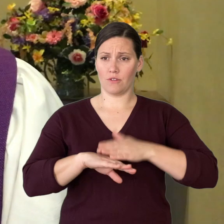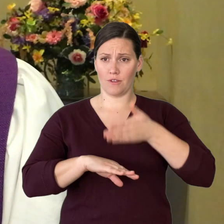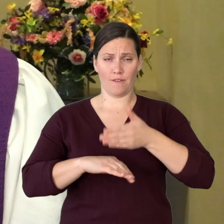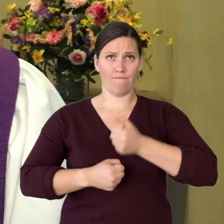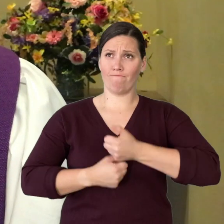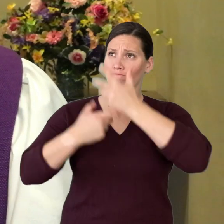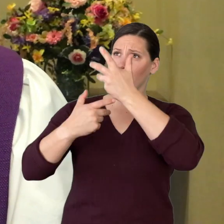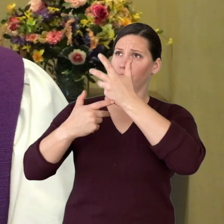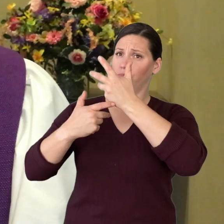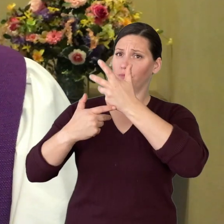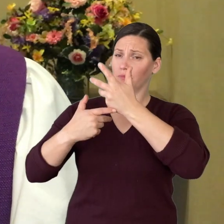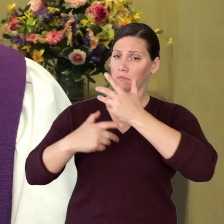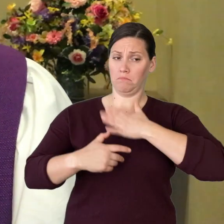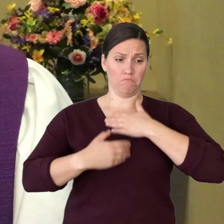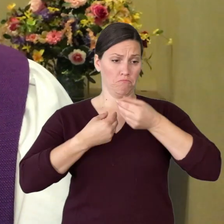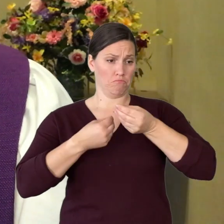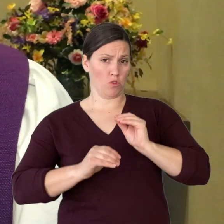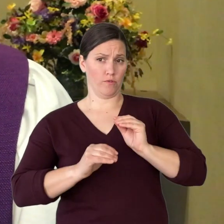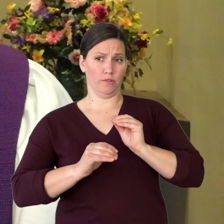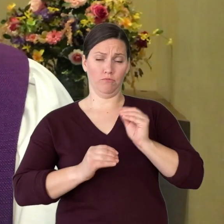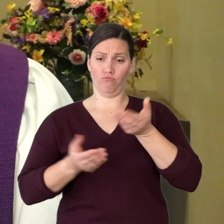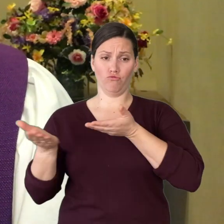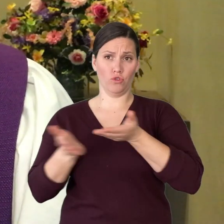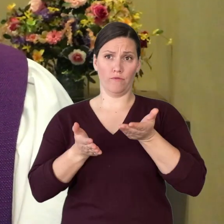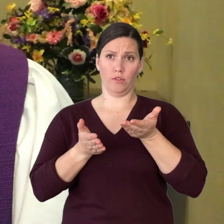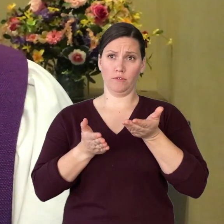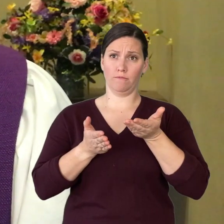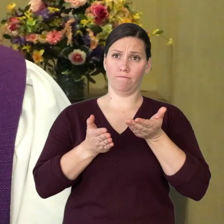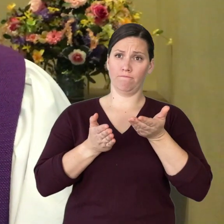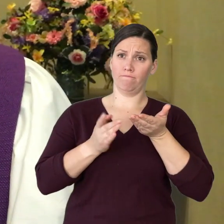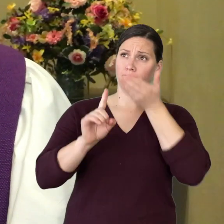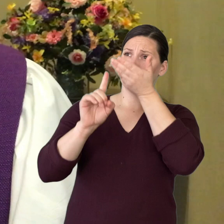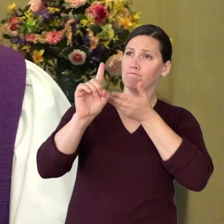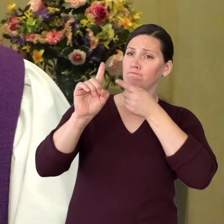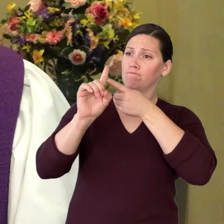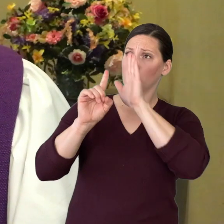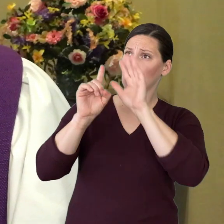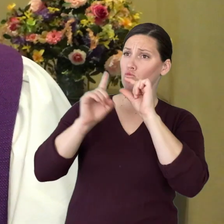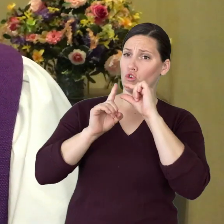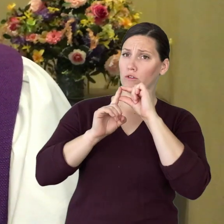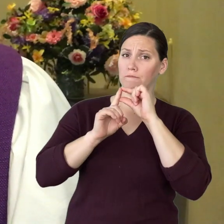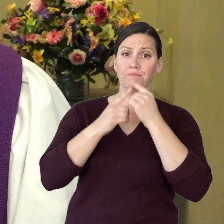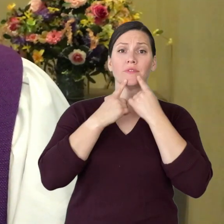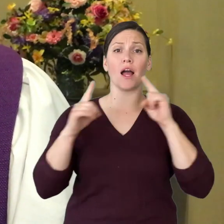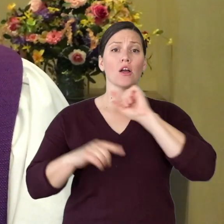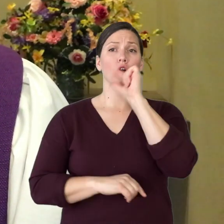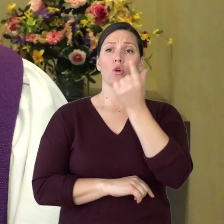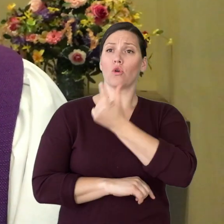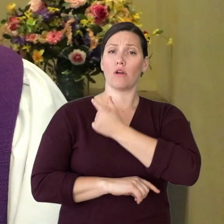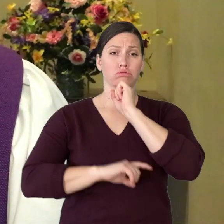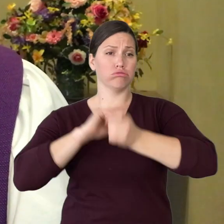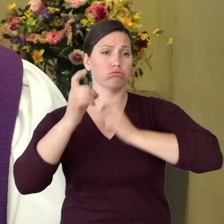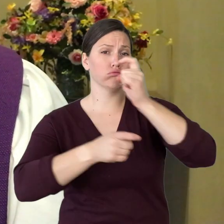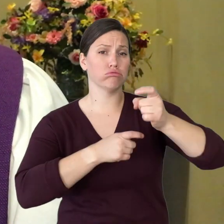Upon this your confession, I, by virtue of my office as a called and ordained servant of the Word, announce the grace of God